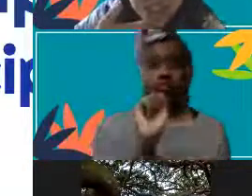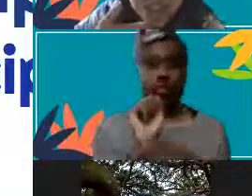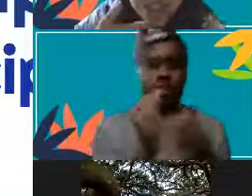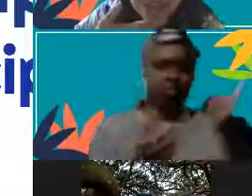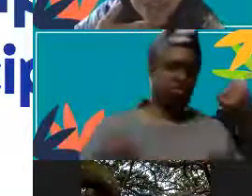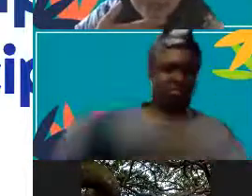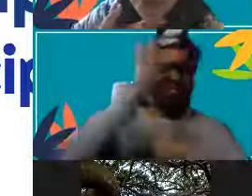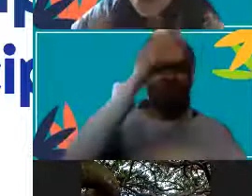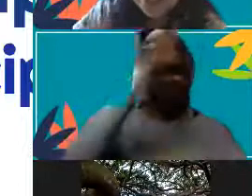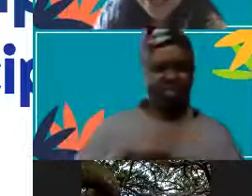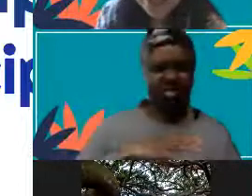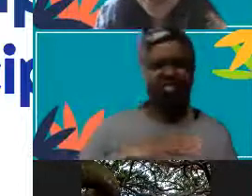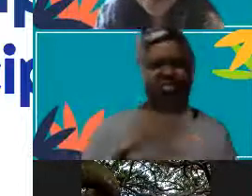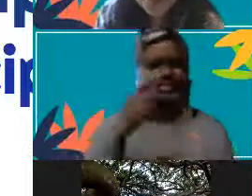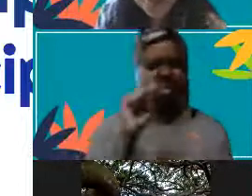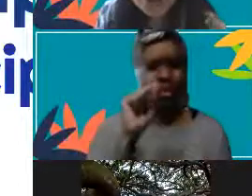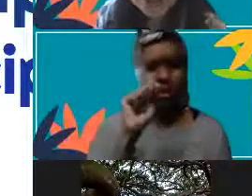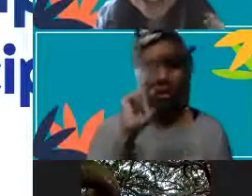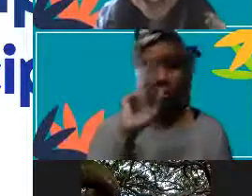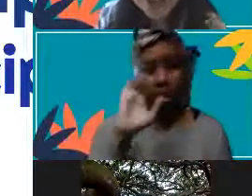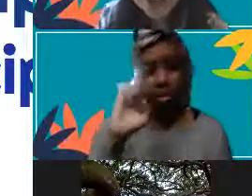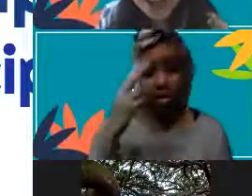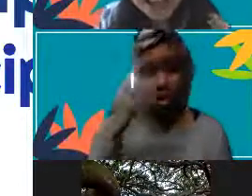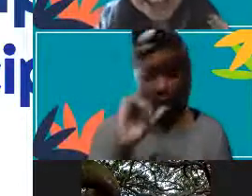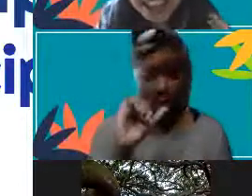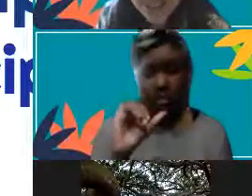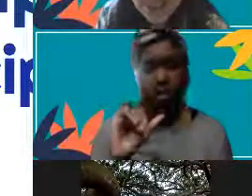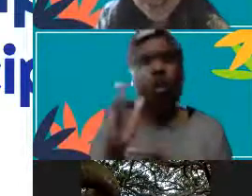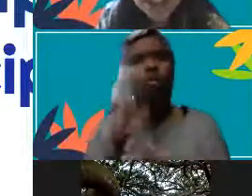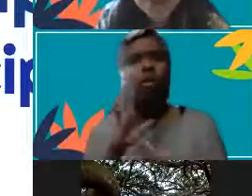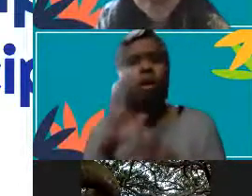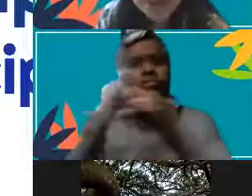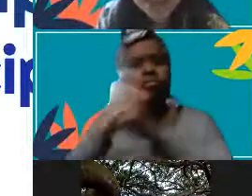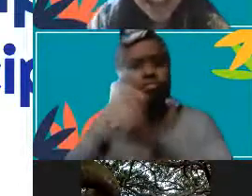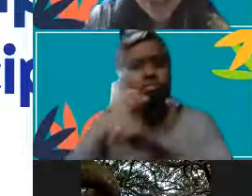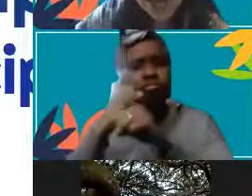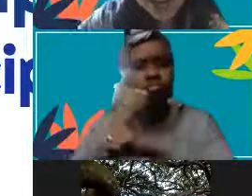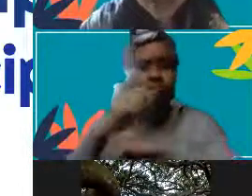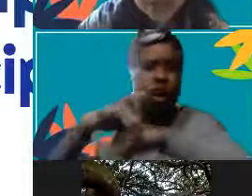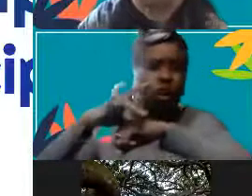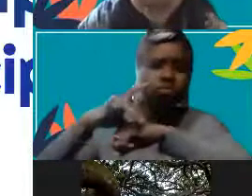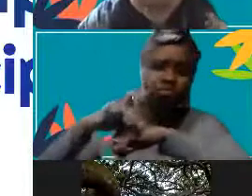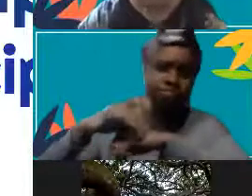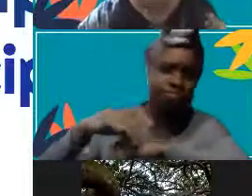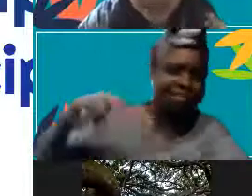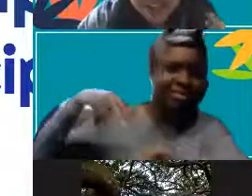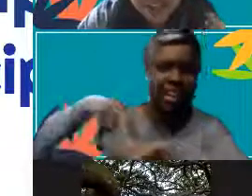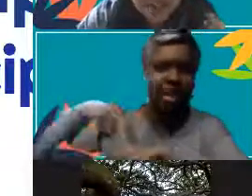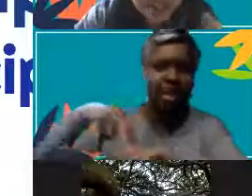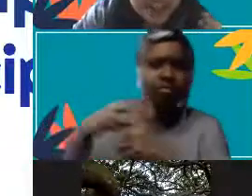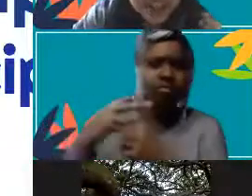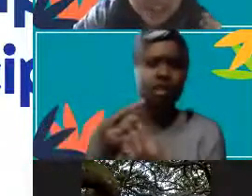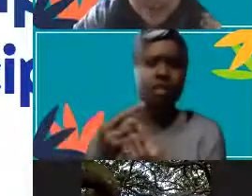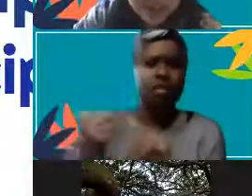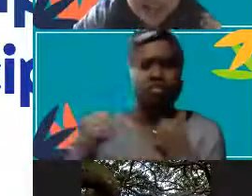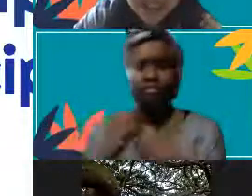Georgiava, to the women that fought at Standing Rock to oppose the Dakota Access Pipeline. So women